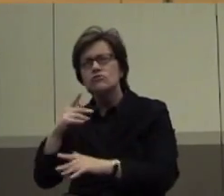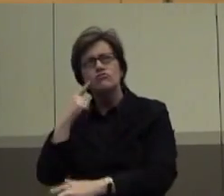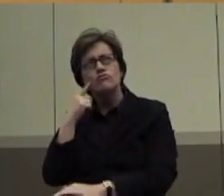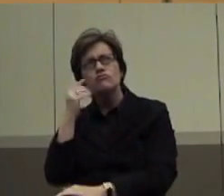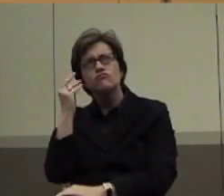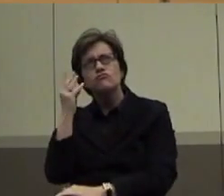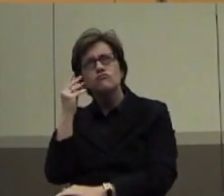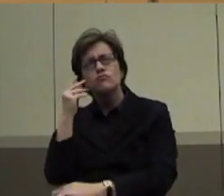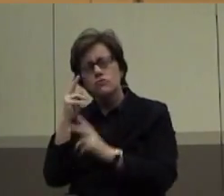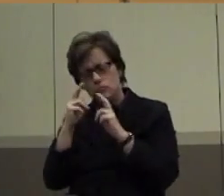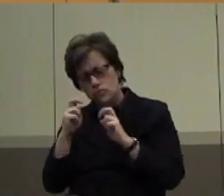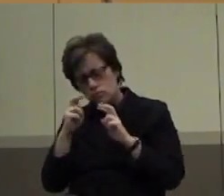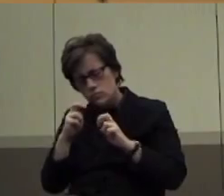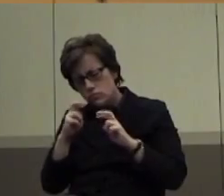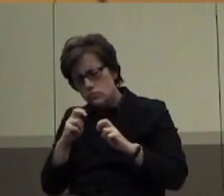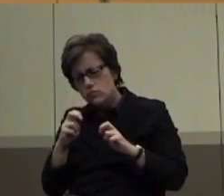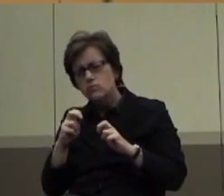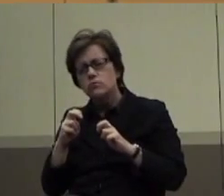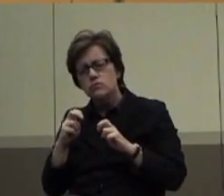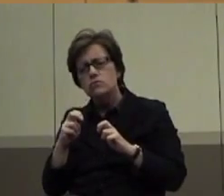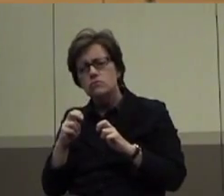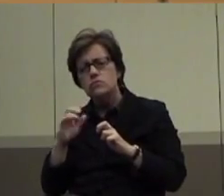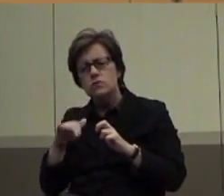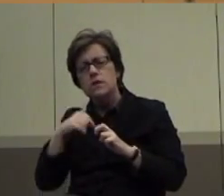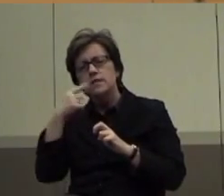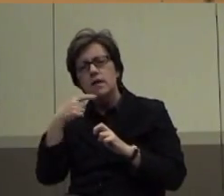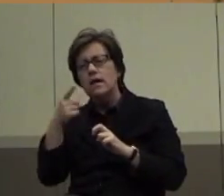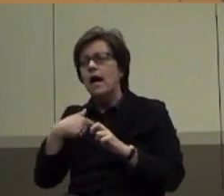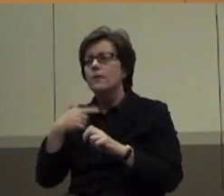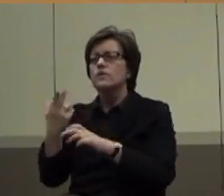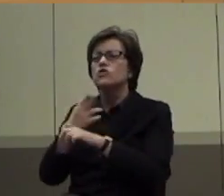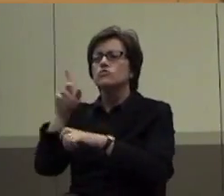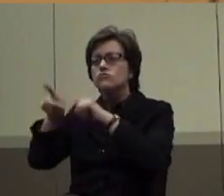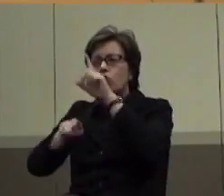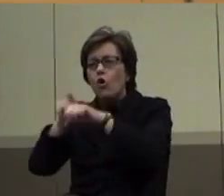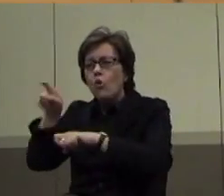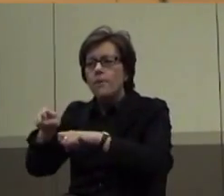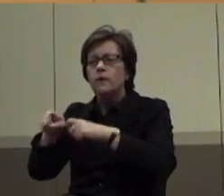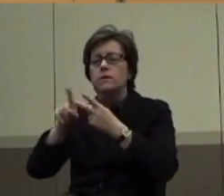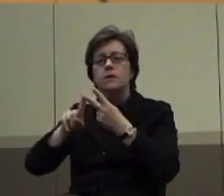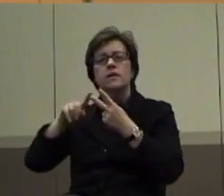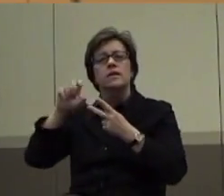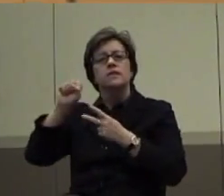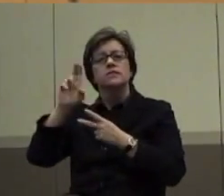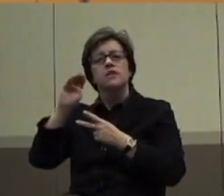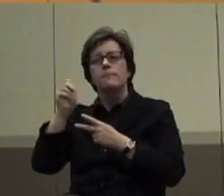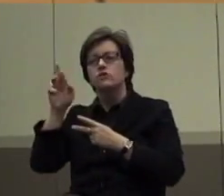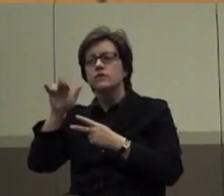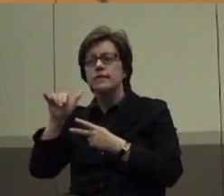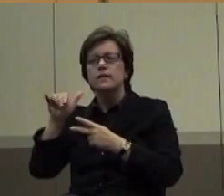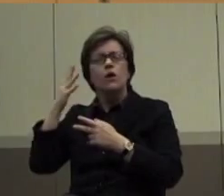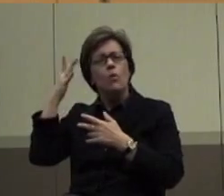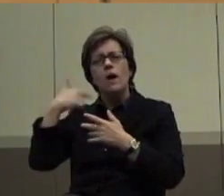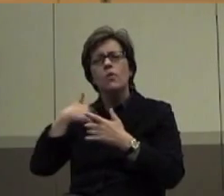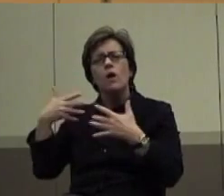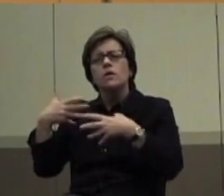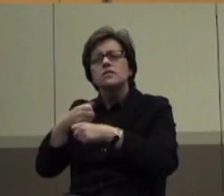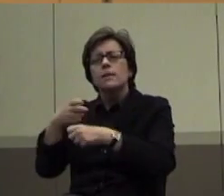deeper into the nature of the story. So I'm going to use probes, all right? And I'm going to use summaries. Why would I want to